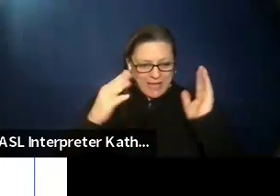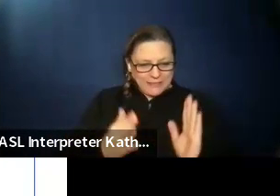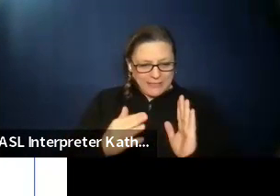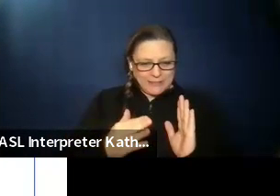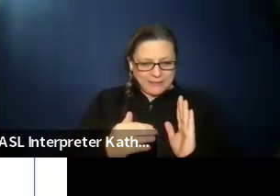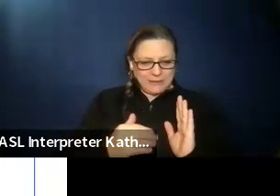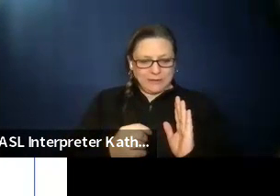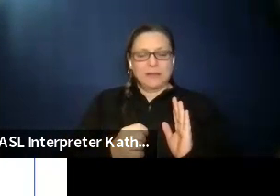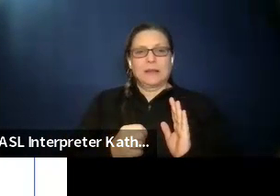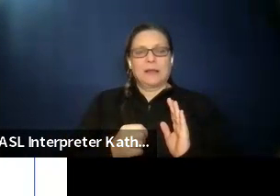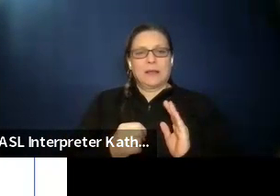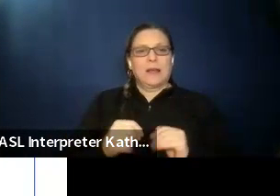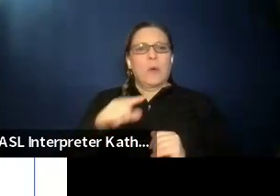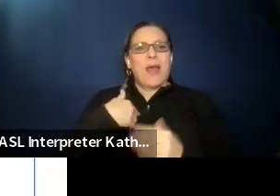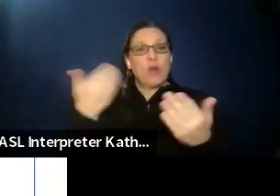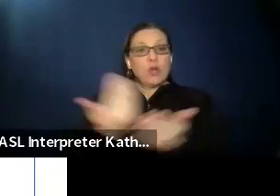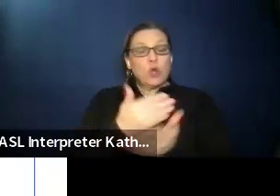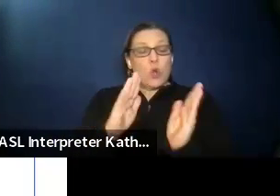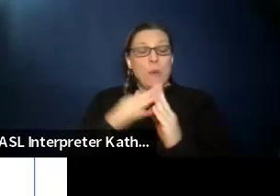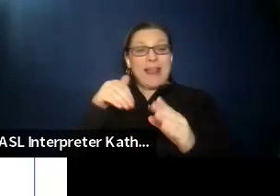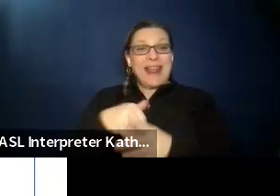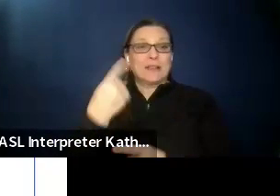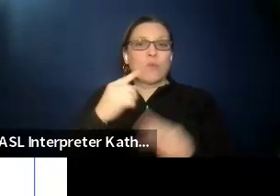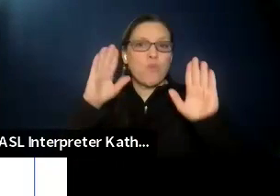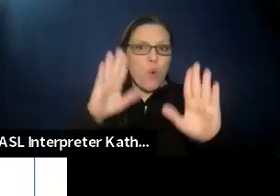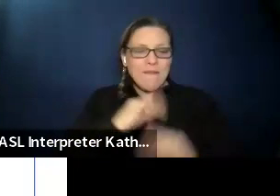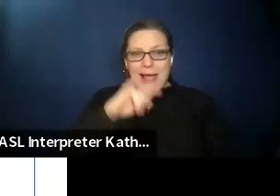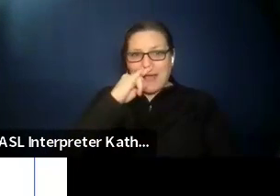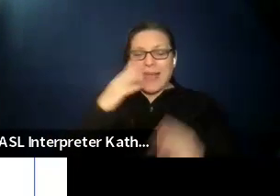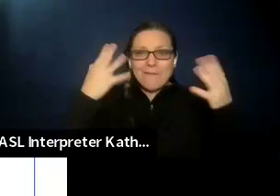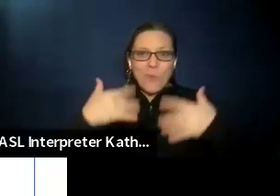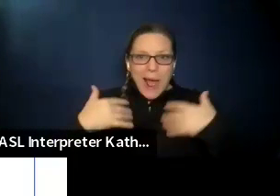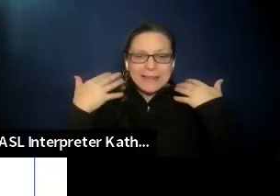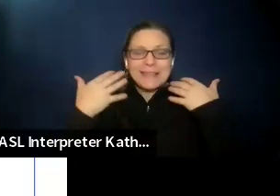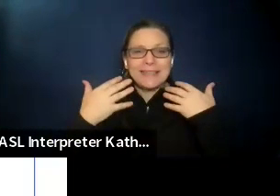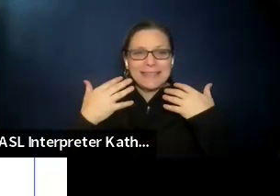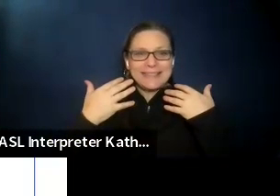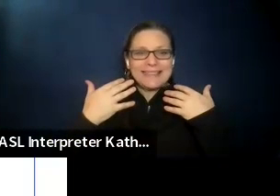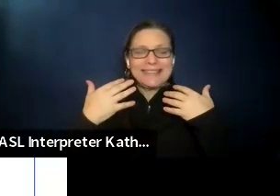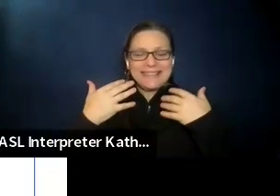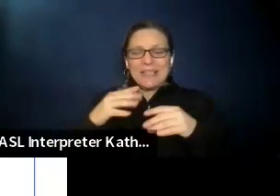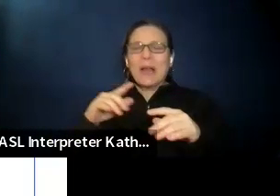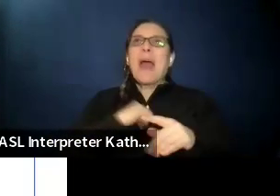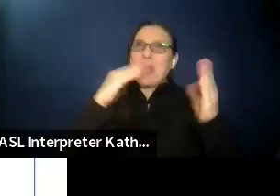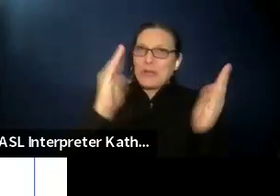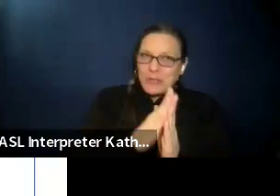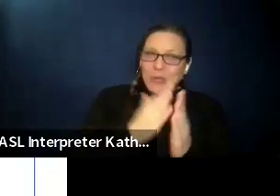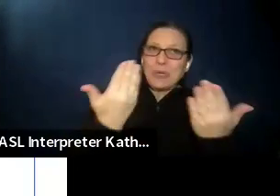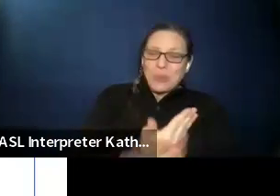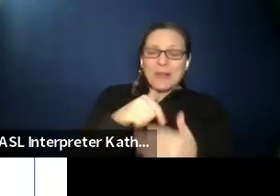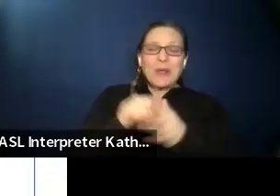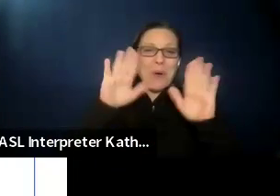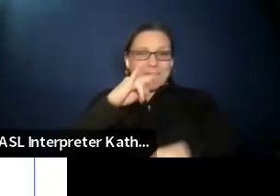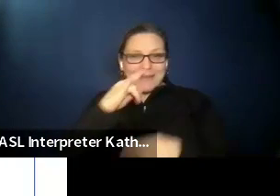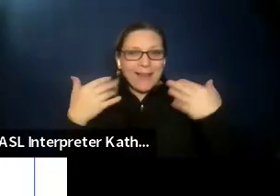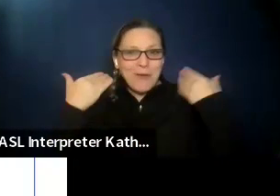STEM-based adventures, we have new series in these wonderful and kid-friendly, we have new books in these new wonderful and